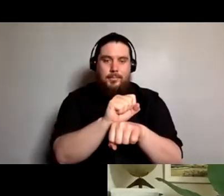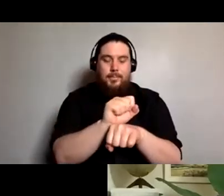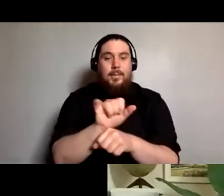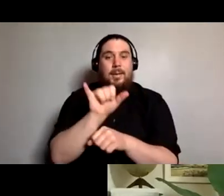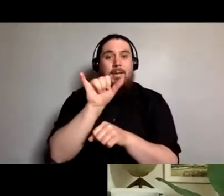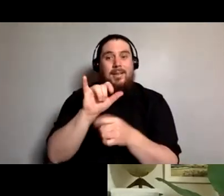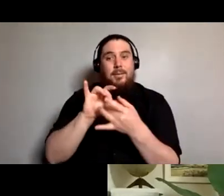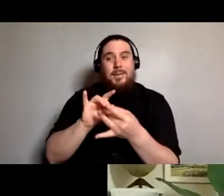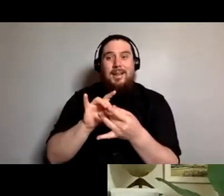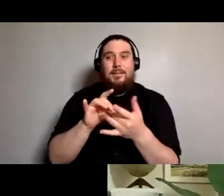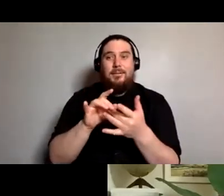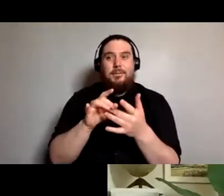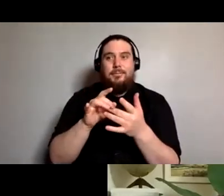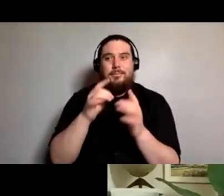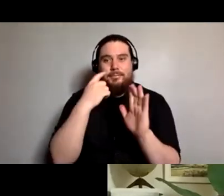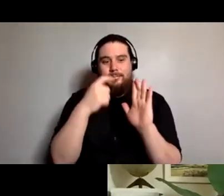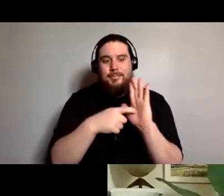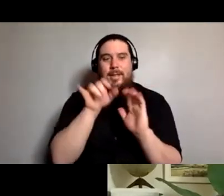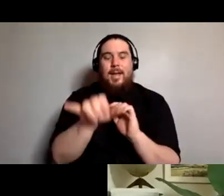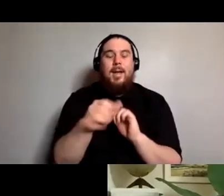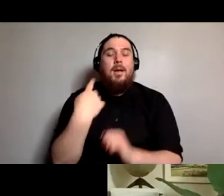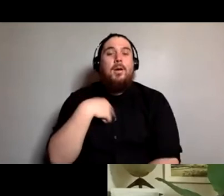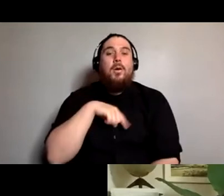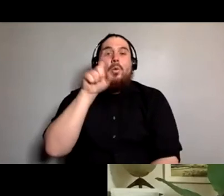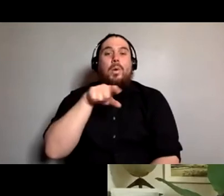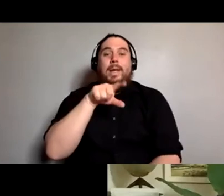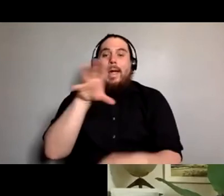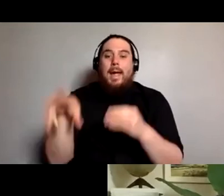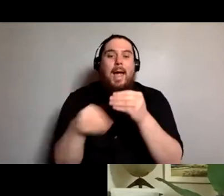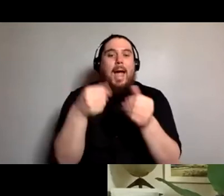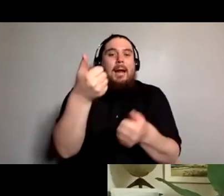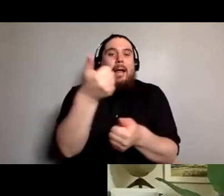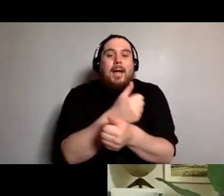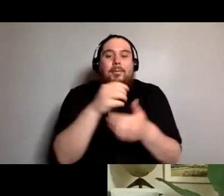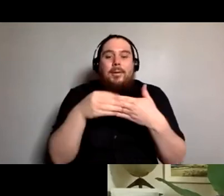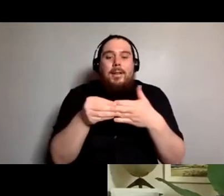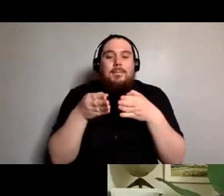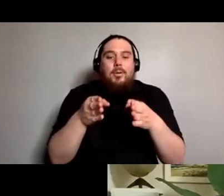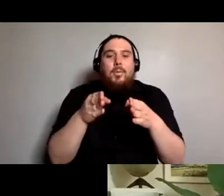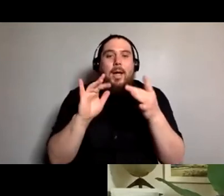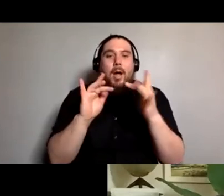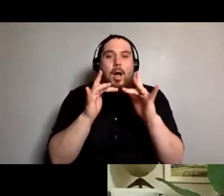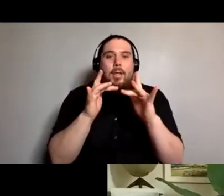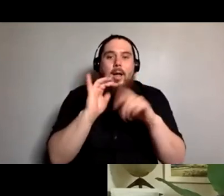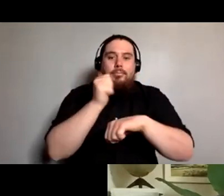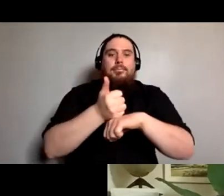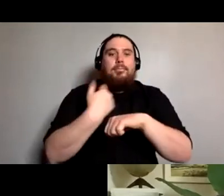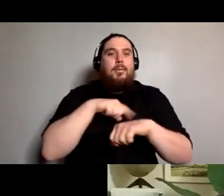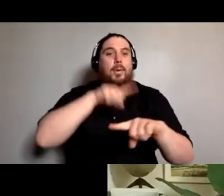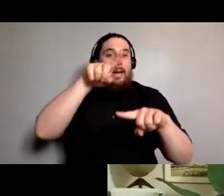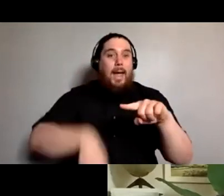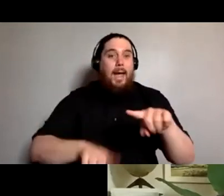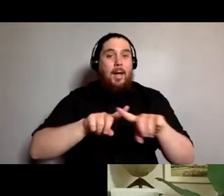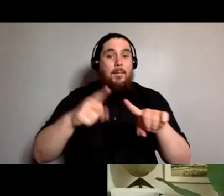signaling that, because we're not going to be able to put every single flexible way online. What we can do is make it